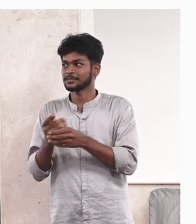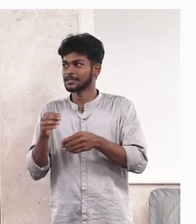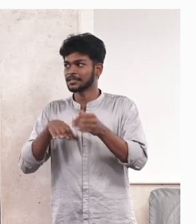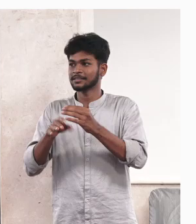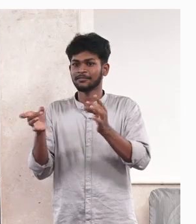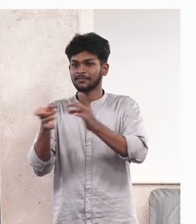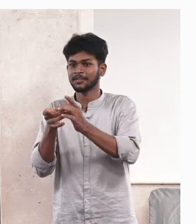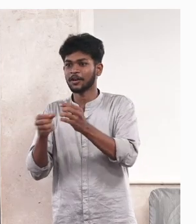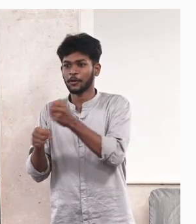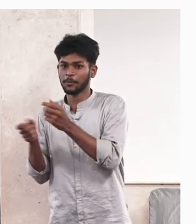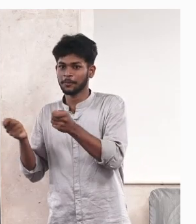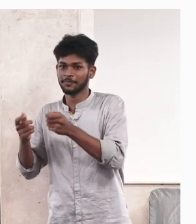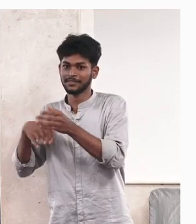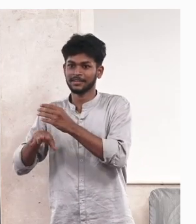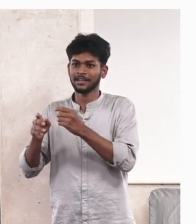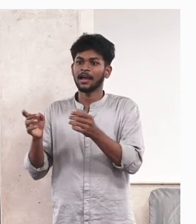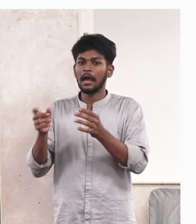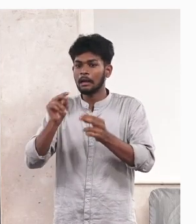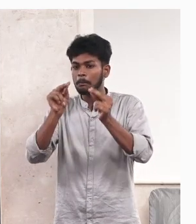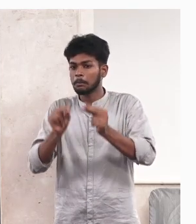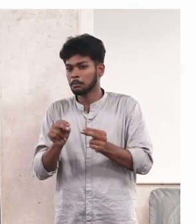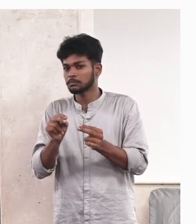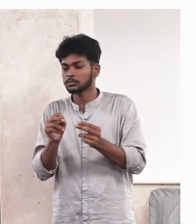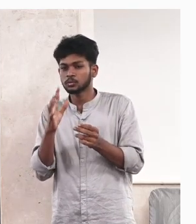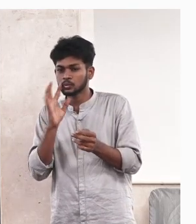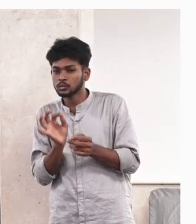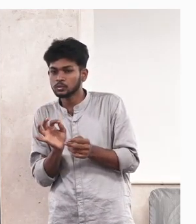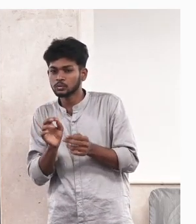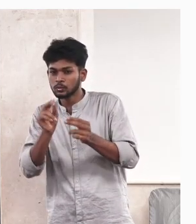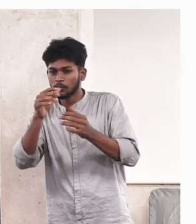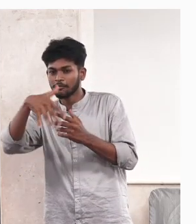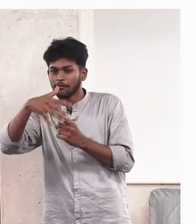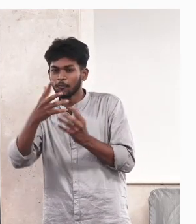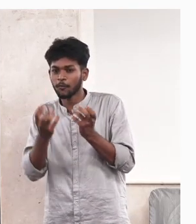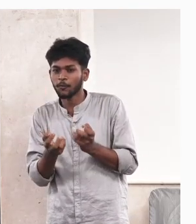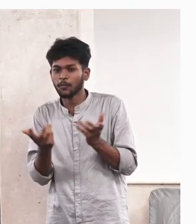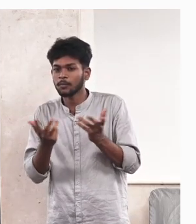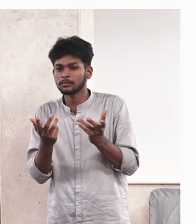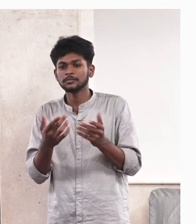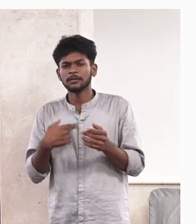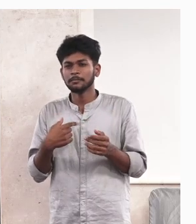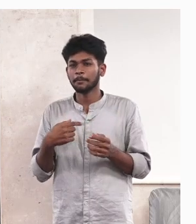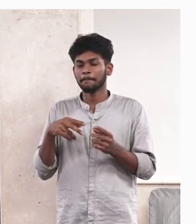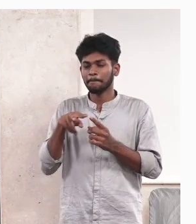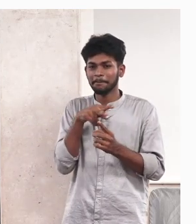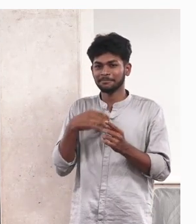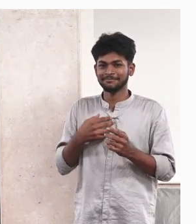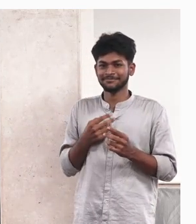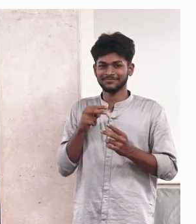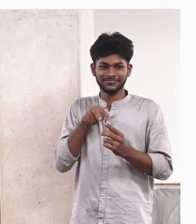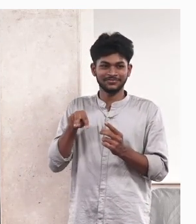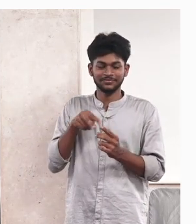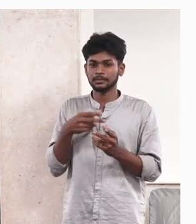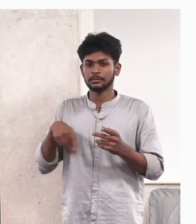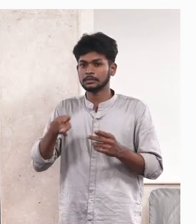the government, like what are the actual needs that people want, instead of my perceptions alone. So